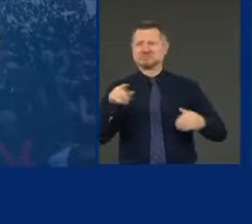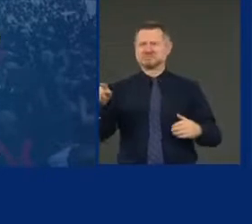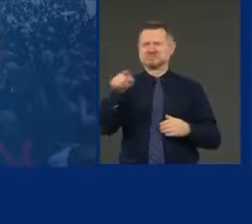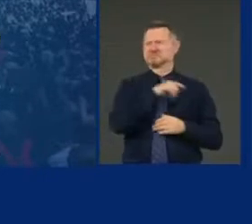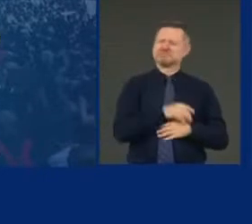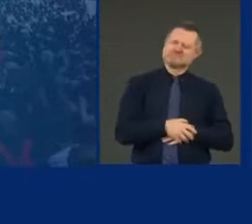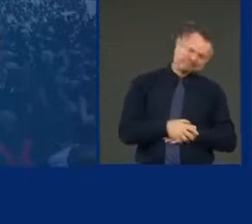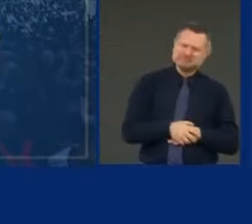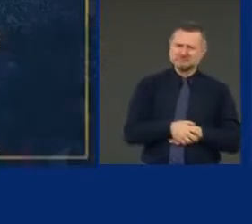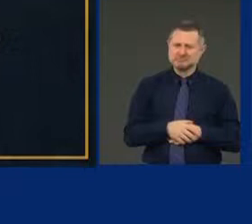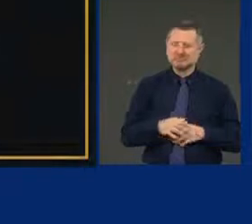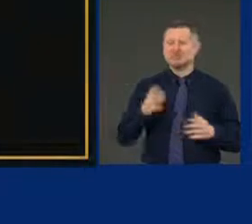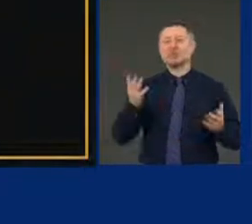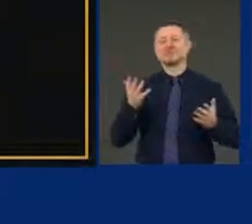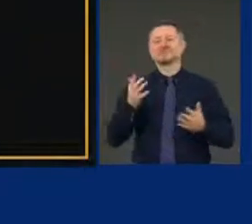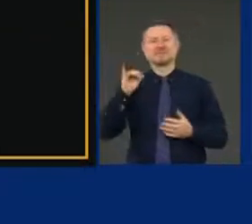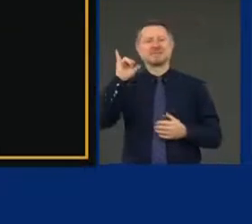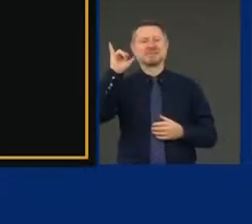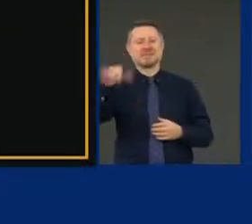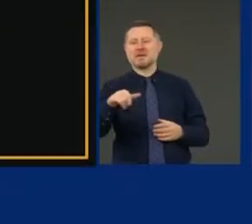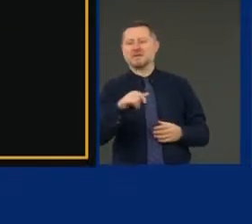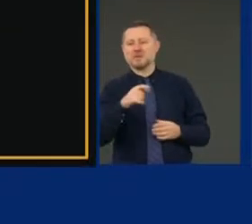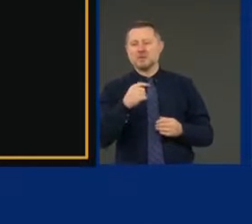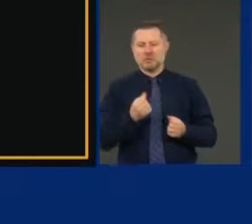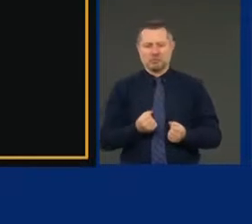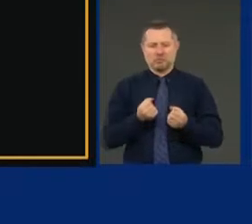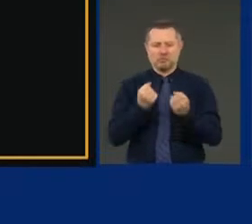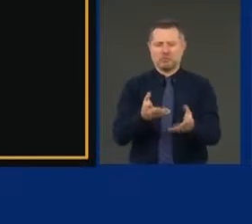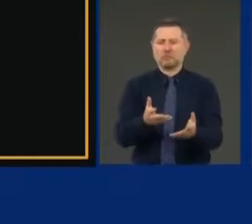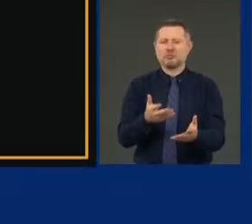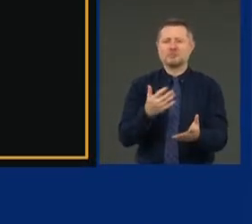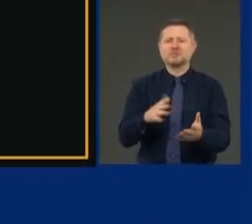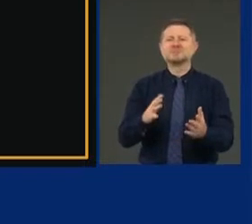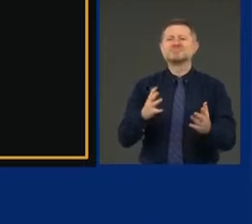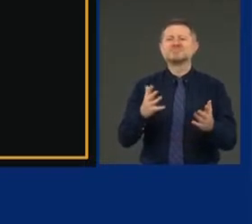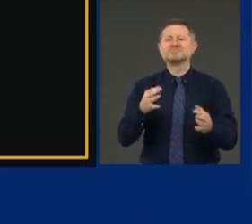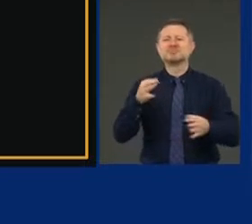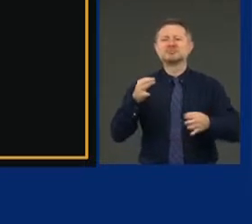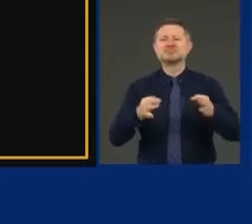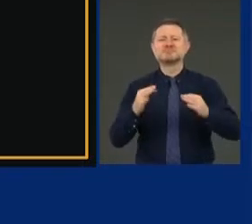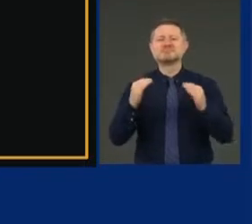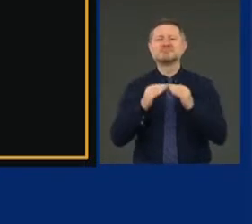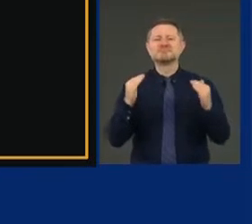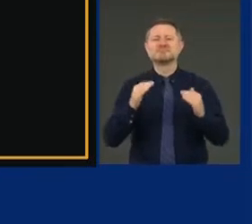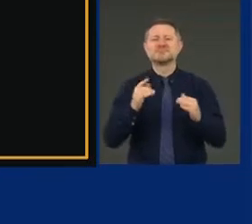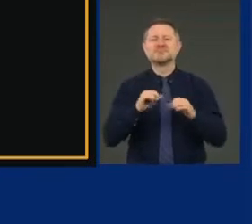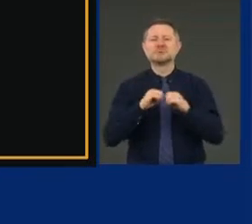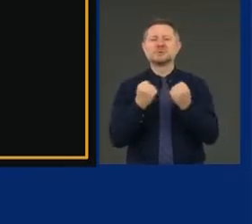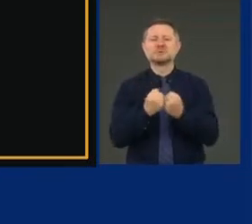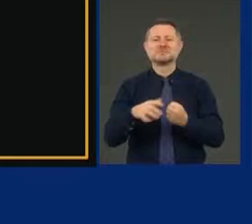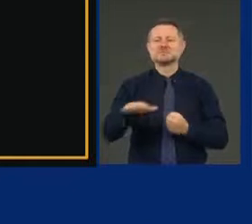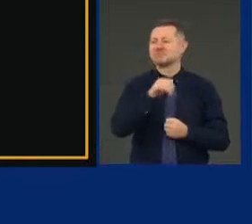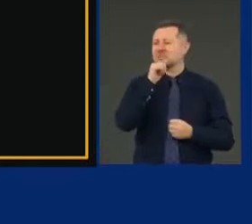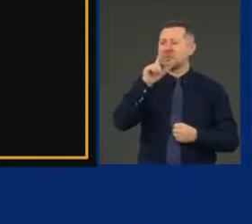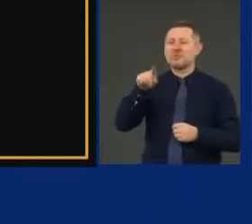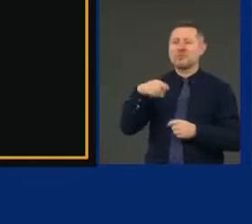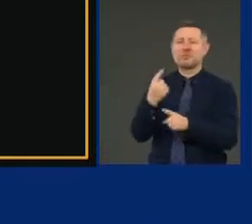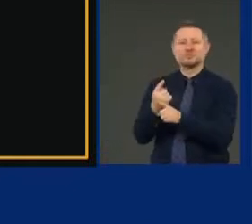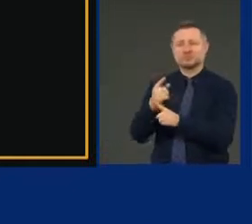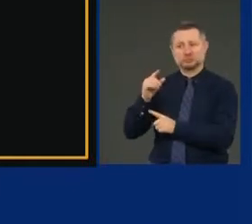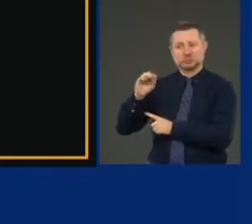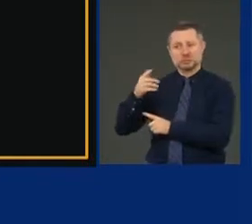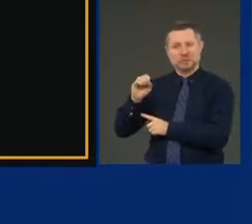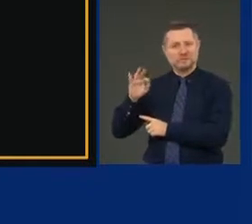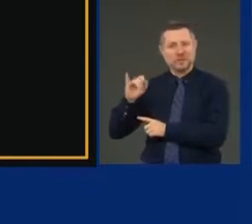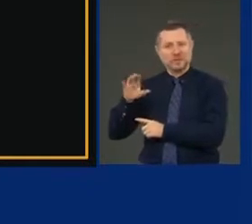basic purveyor of justice in this society. And it's not just George Floyd. You look back even in modern history, in